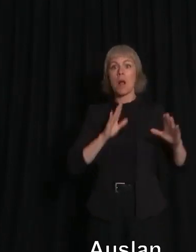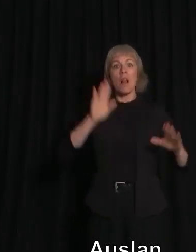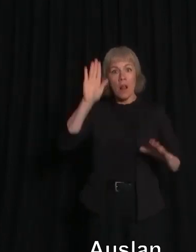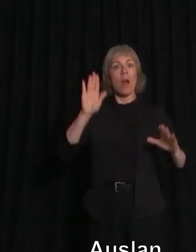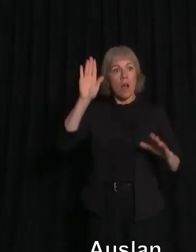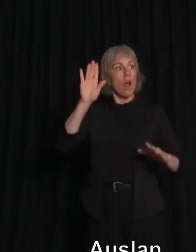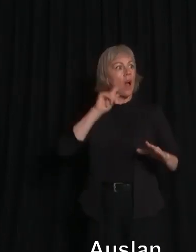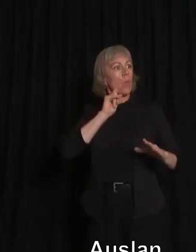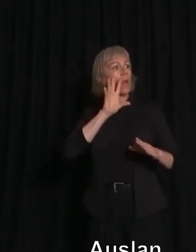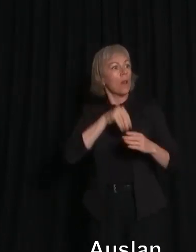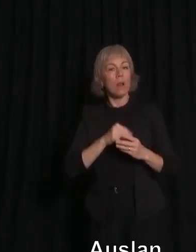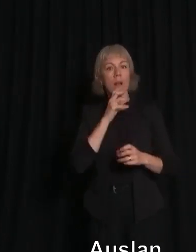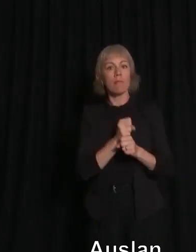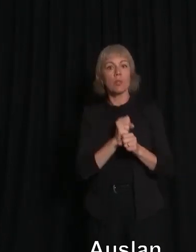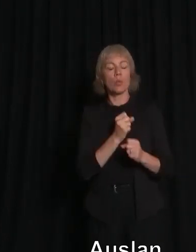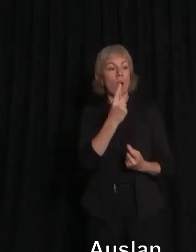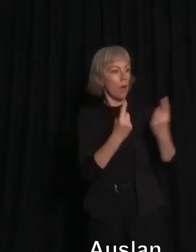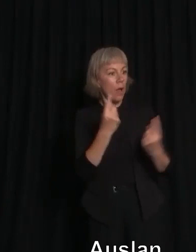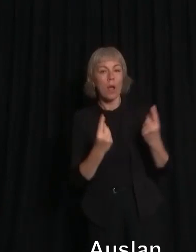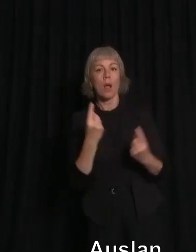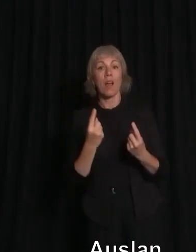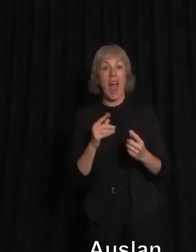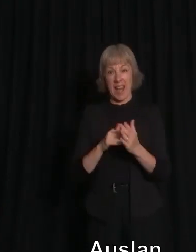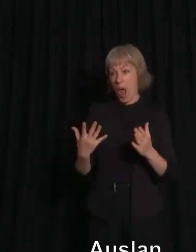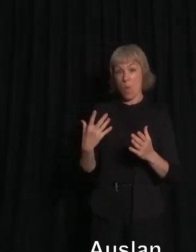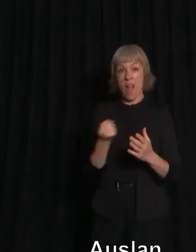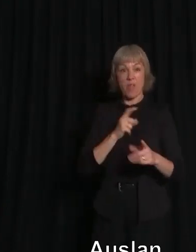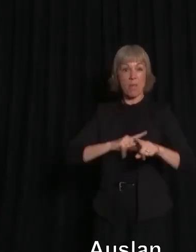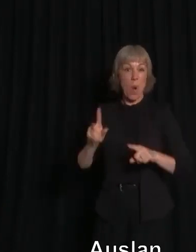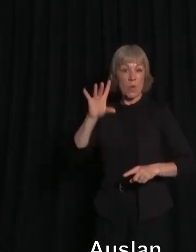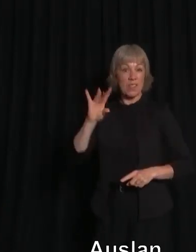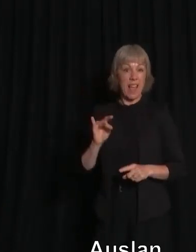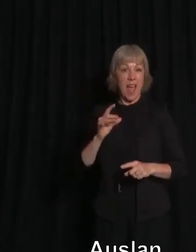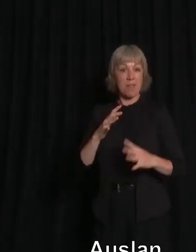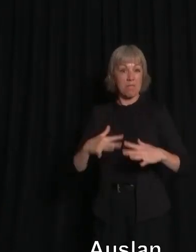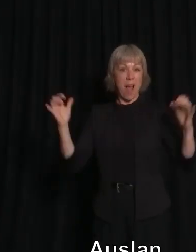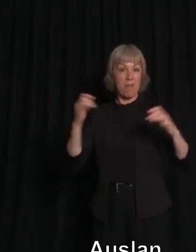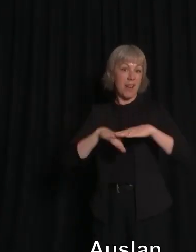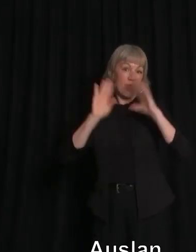parties. And I think we now actually have the gayest parliament in the world.